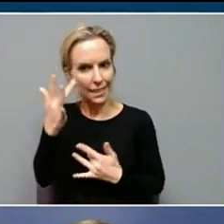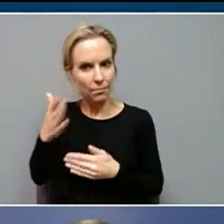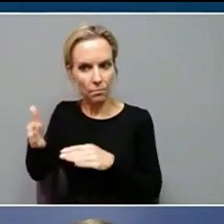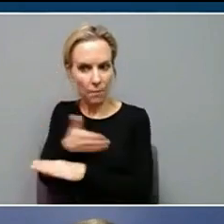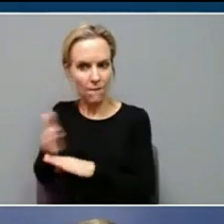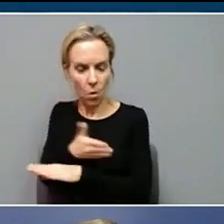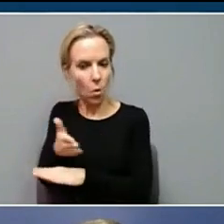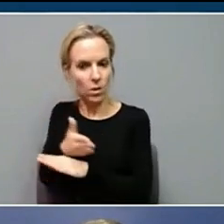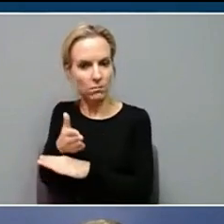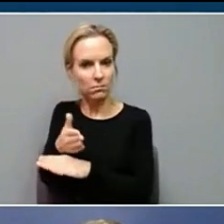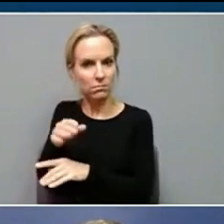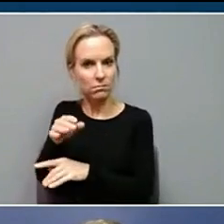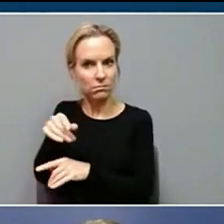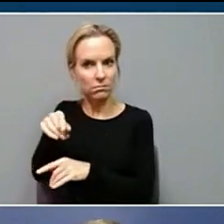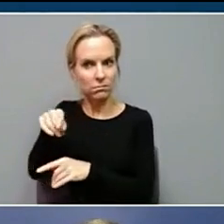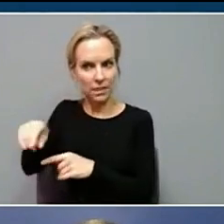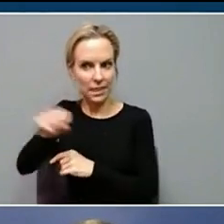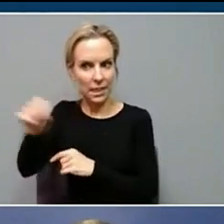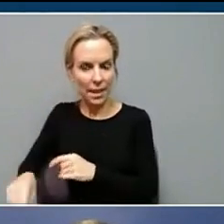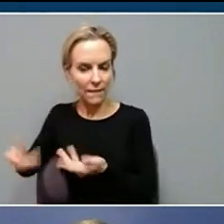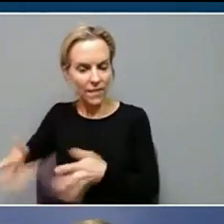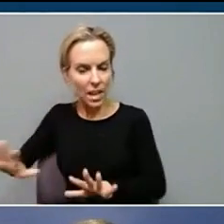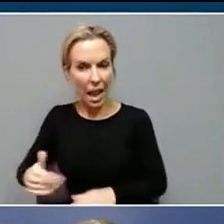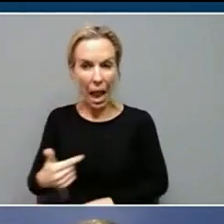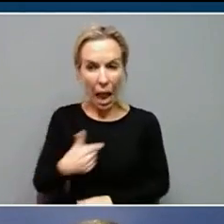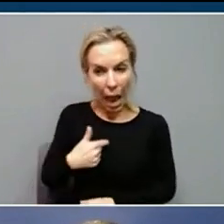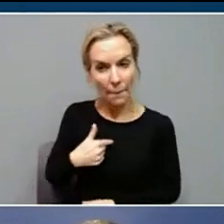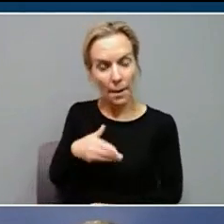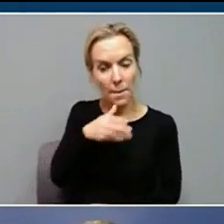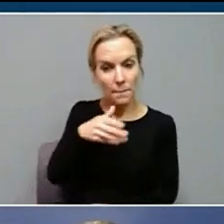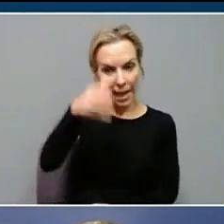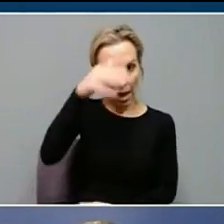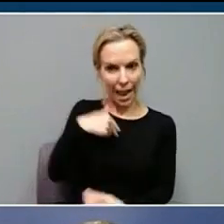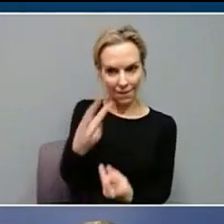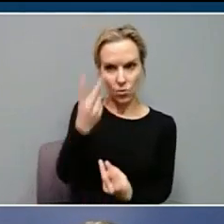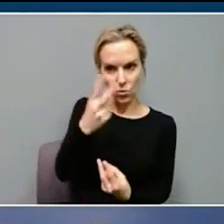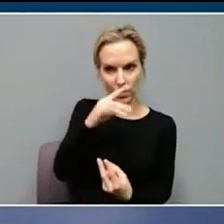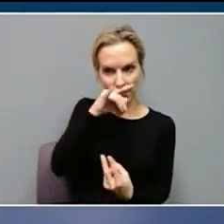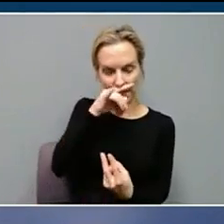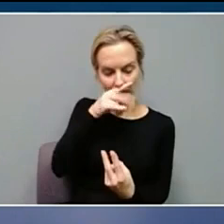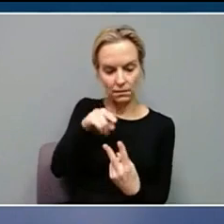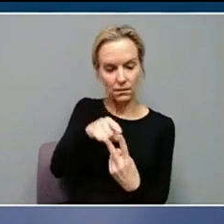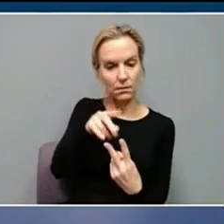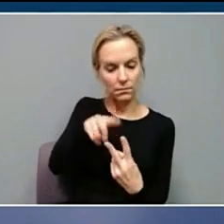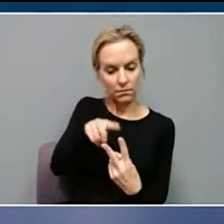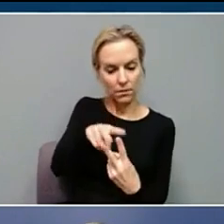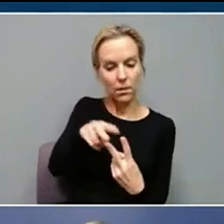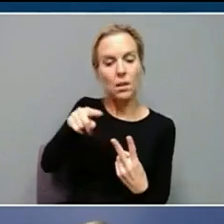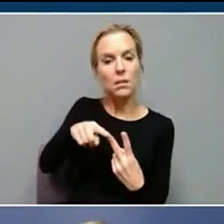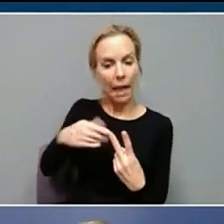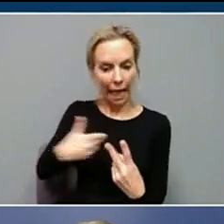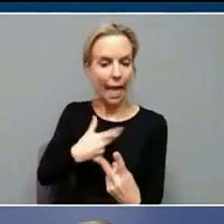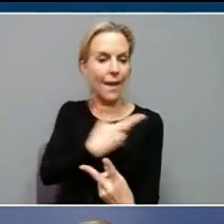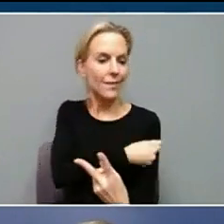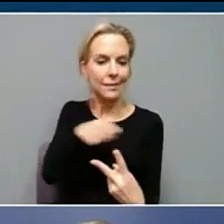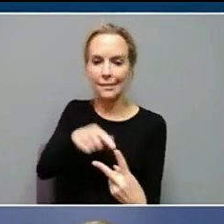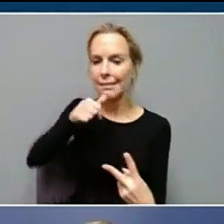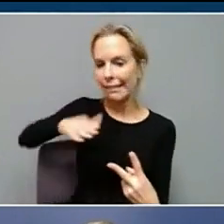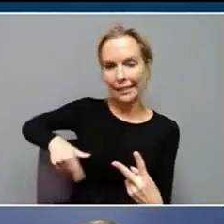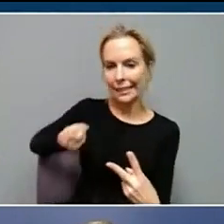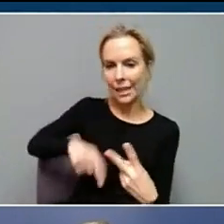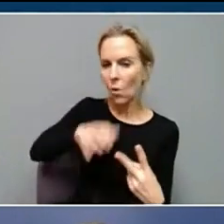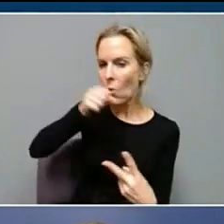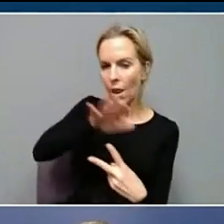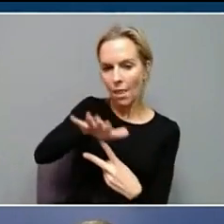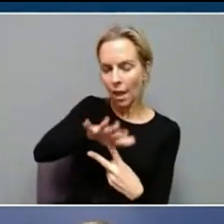I'm a parent with a vaccinated and an unvaccinated child. I pulled out of an event this